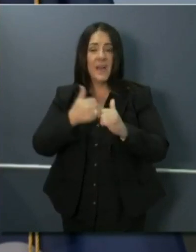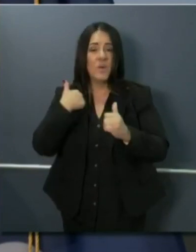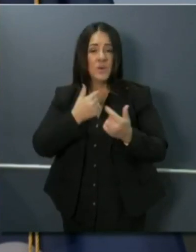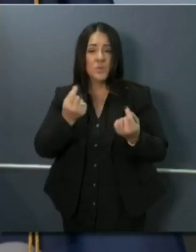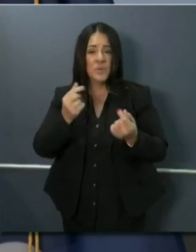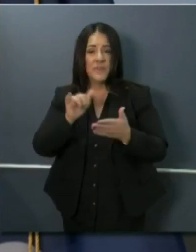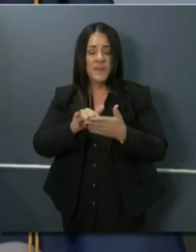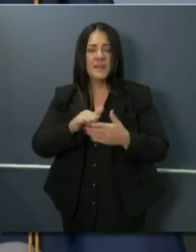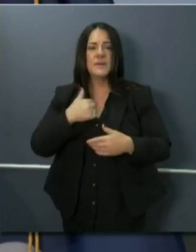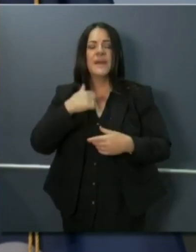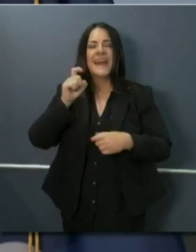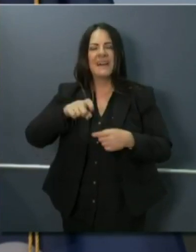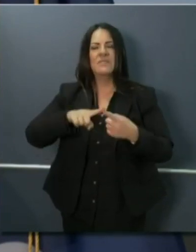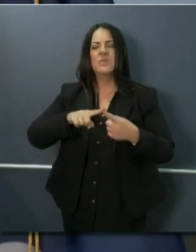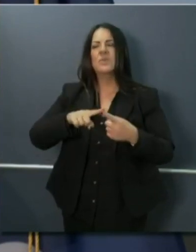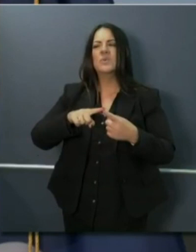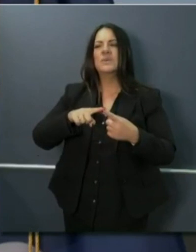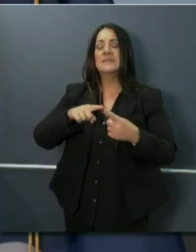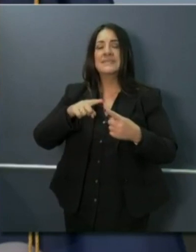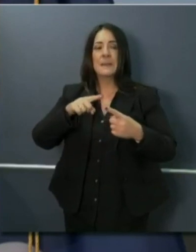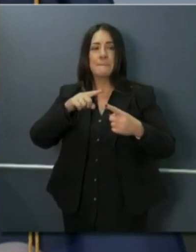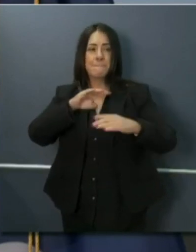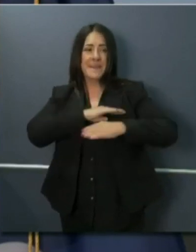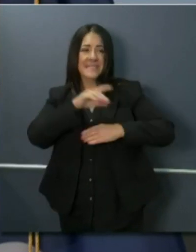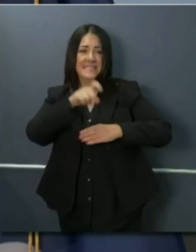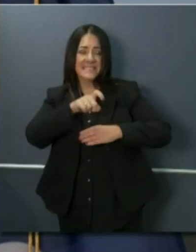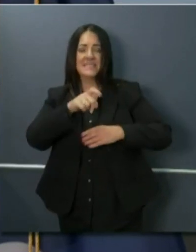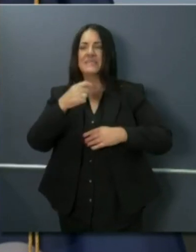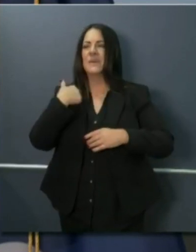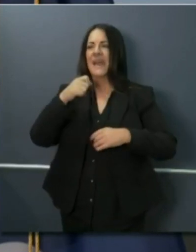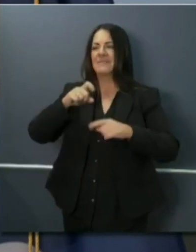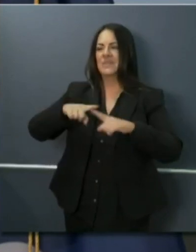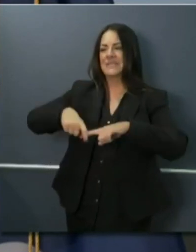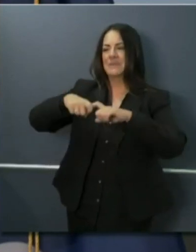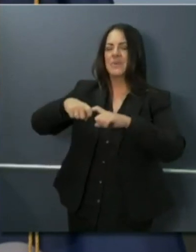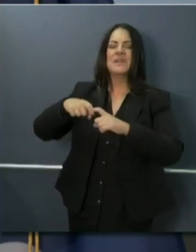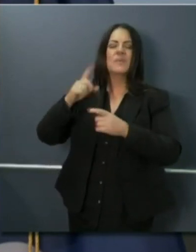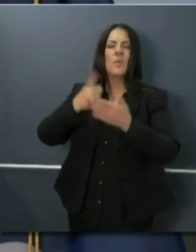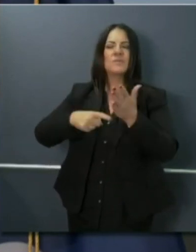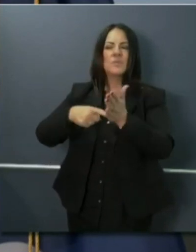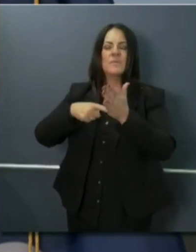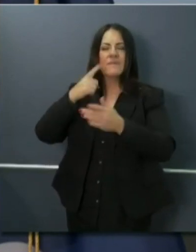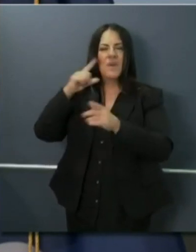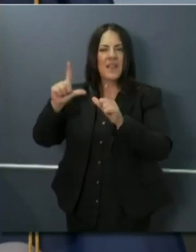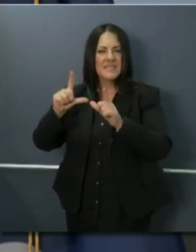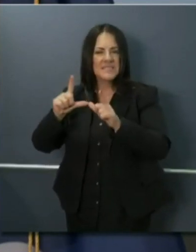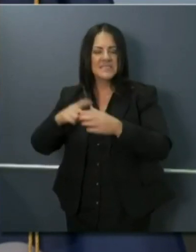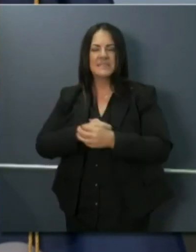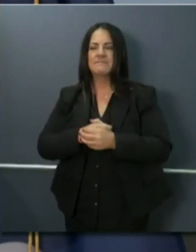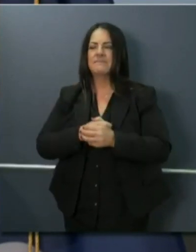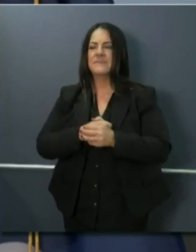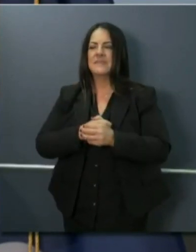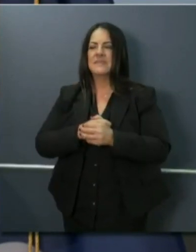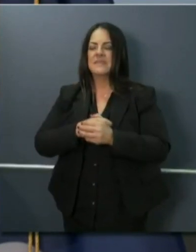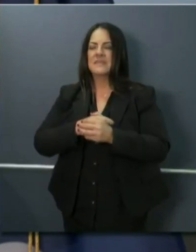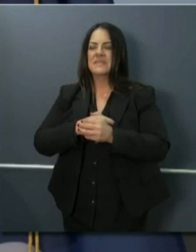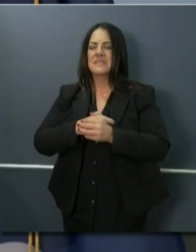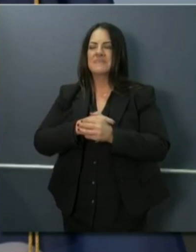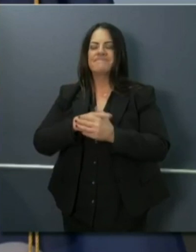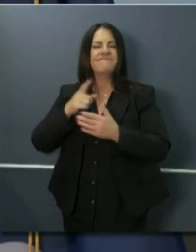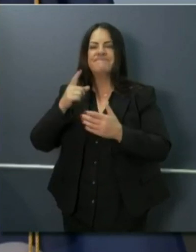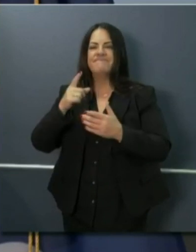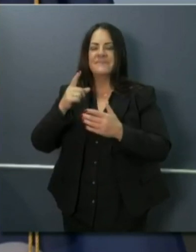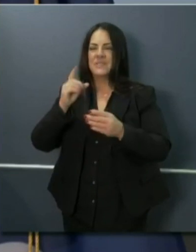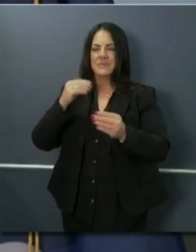suspend some components of some of the licensing and scope of practice as it relates to meeting the care needs of